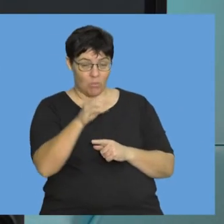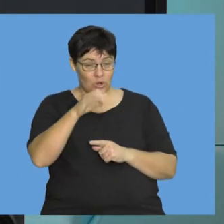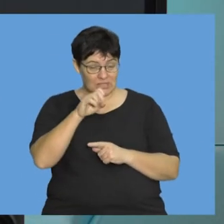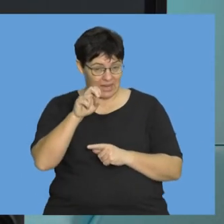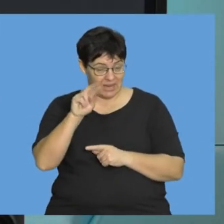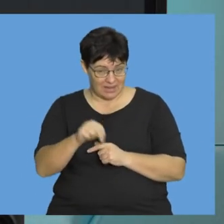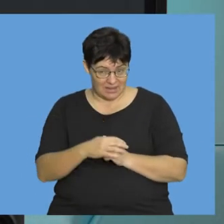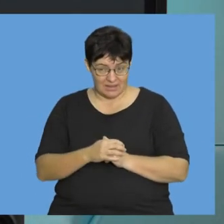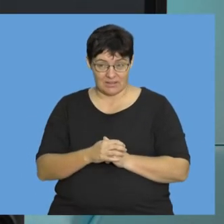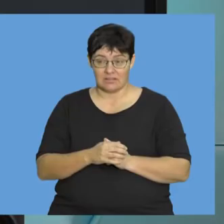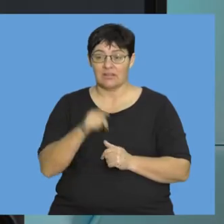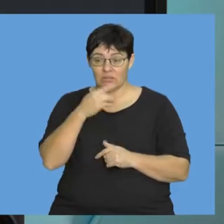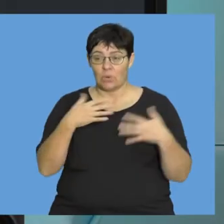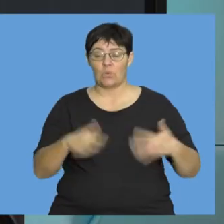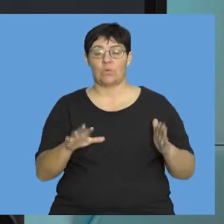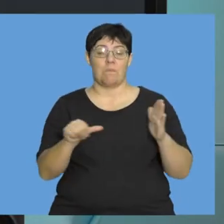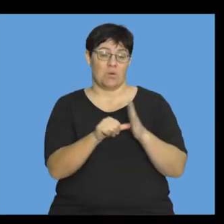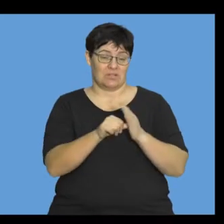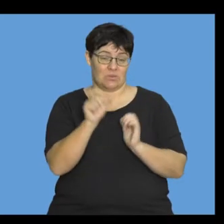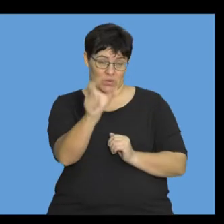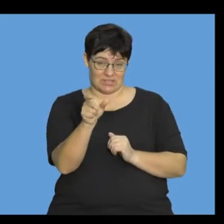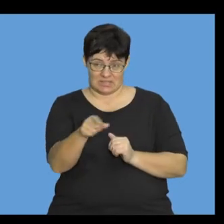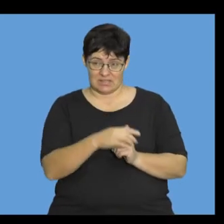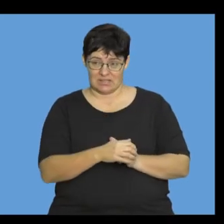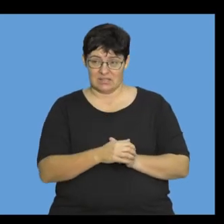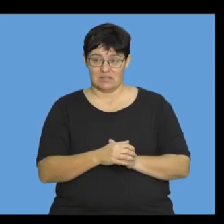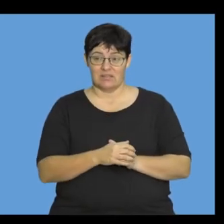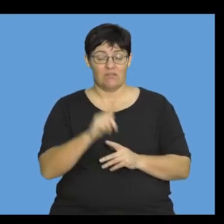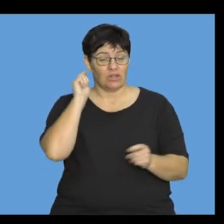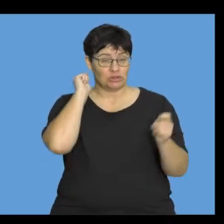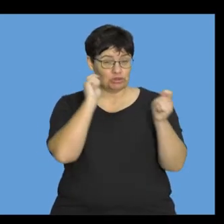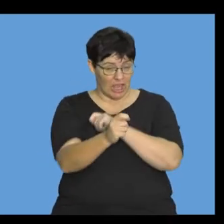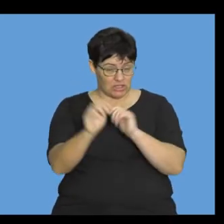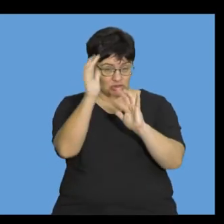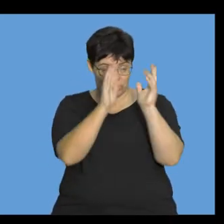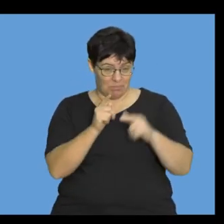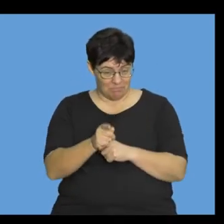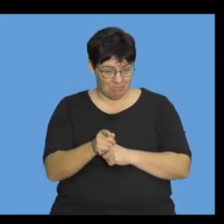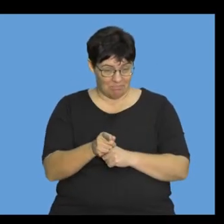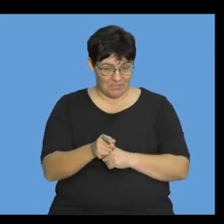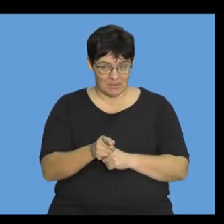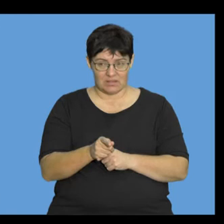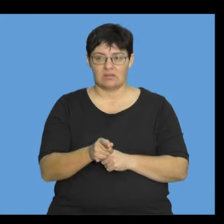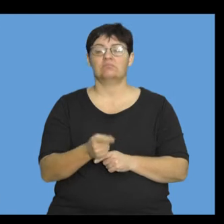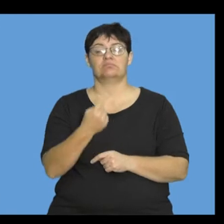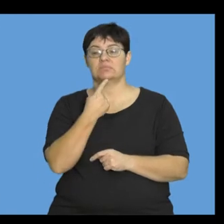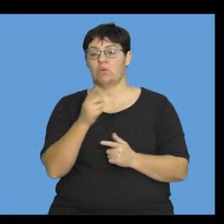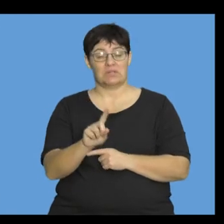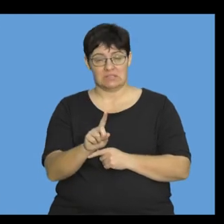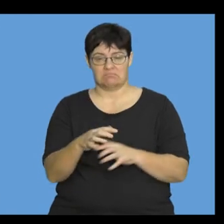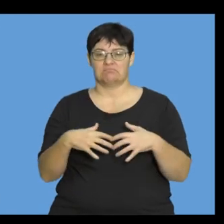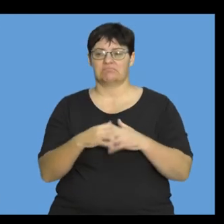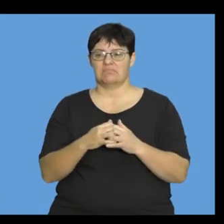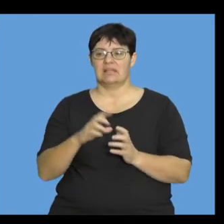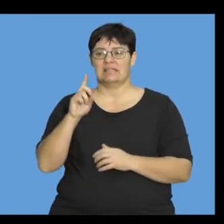of a protein, and that's the word that's very important here, guys, if we change the shape of a protein,